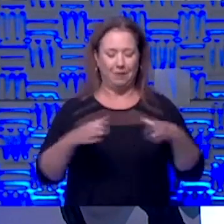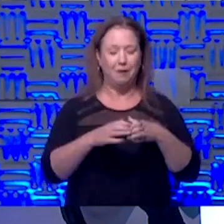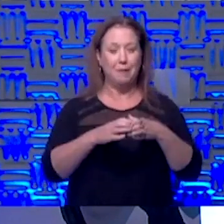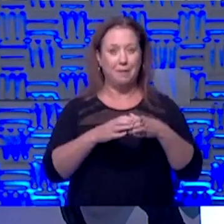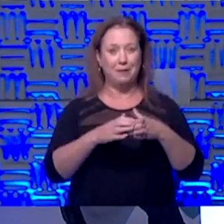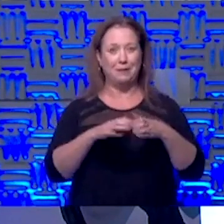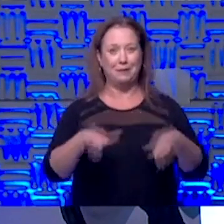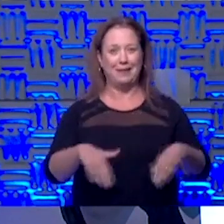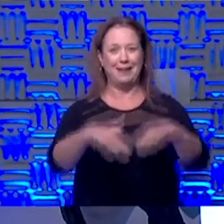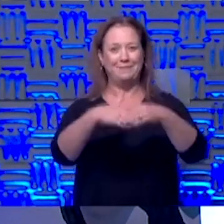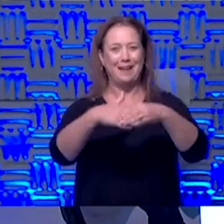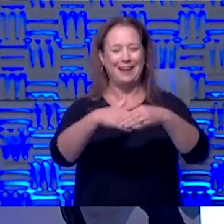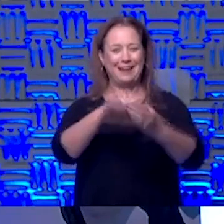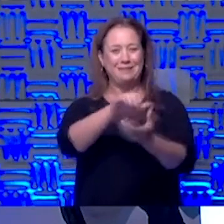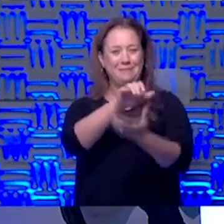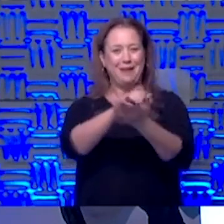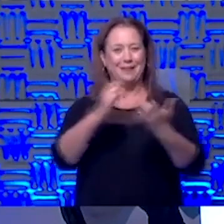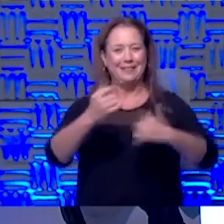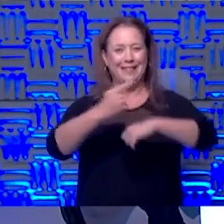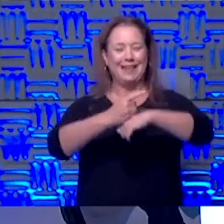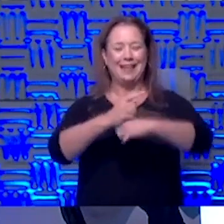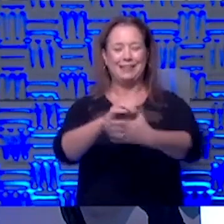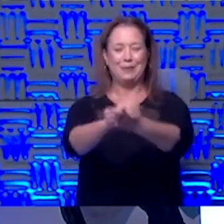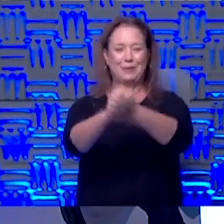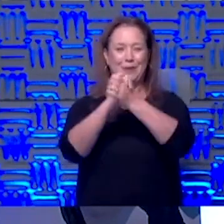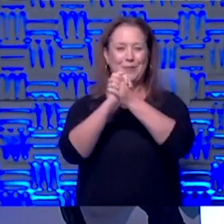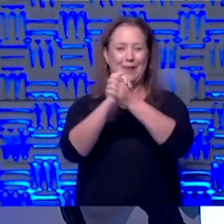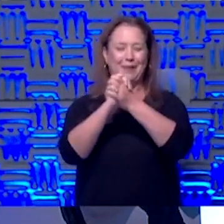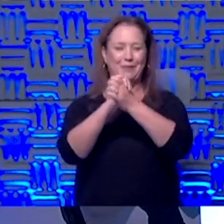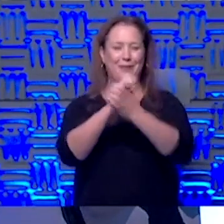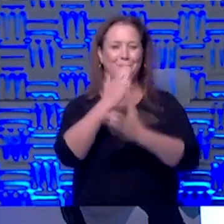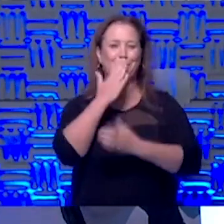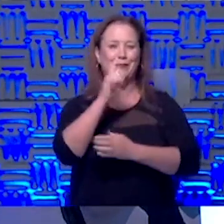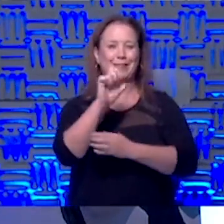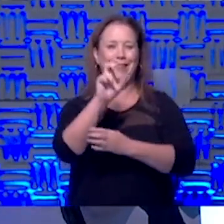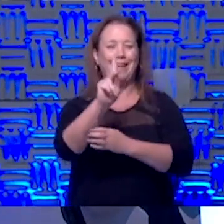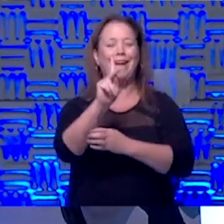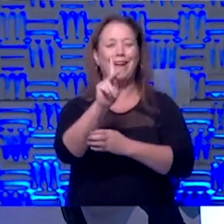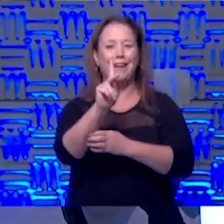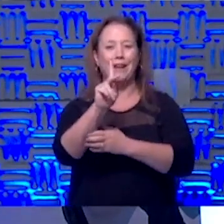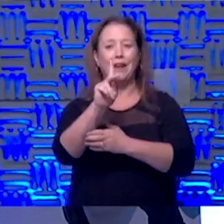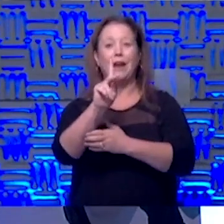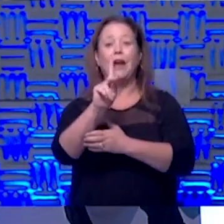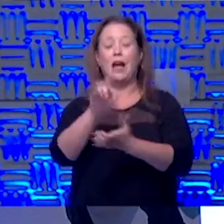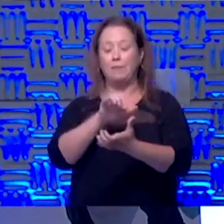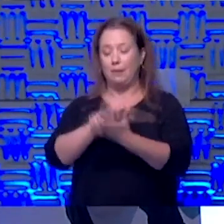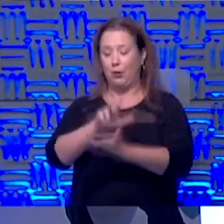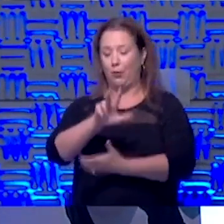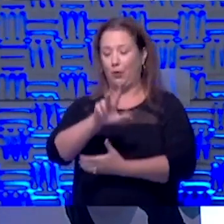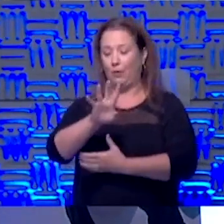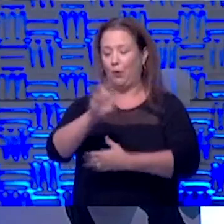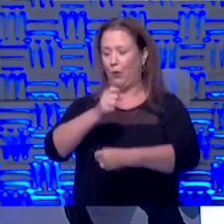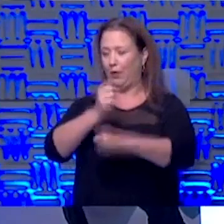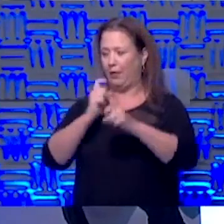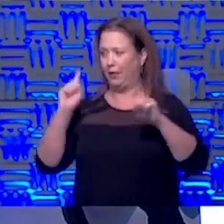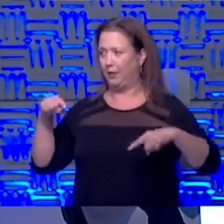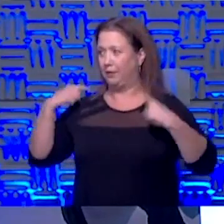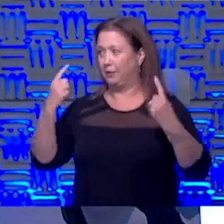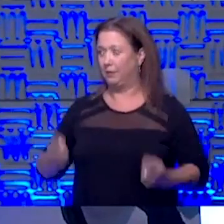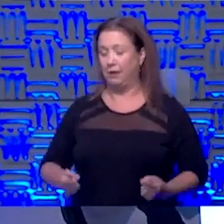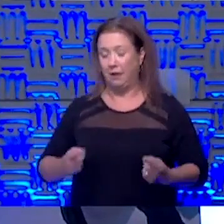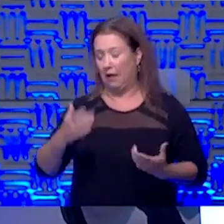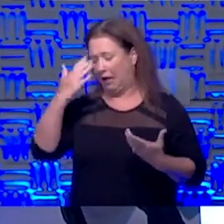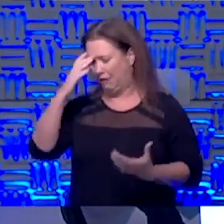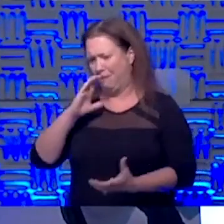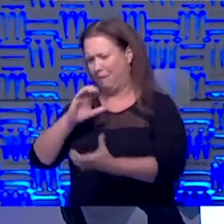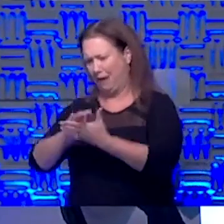on today. So I'm pretty excited. They are going on. Wow. Congratulations. Yeah. Good luck. I hope you do. I've been married 34 years, and I think it's been great. I don't know what my